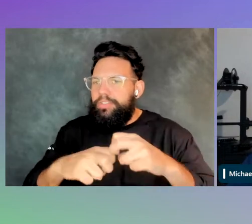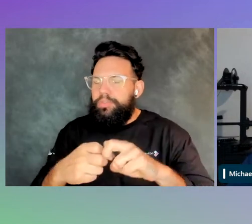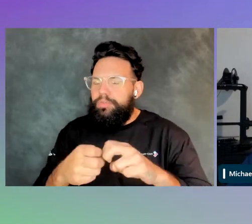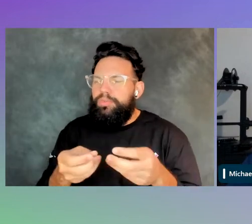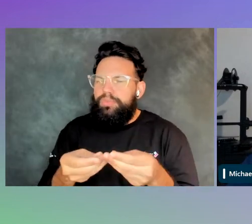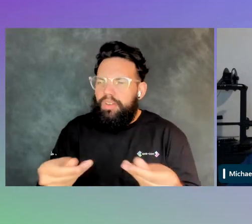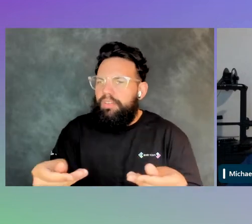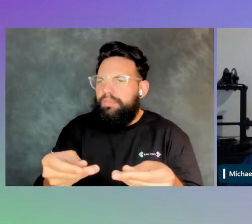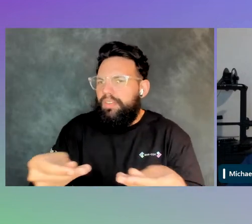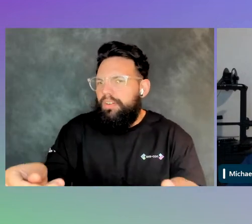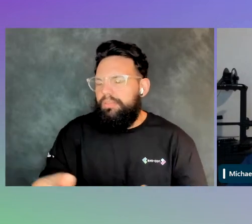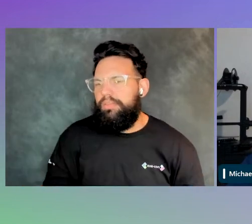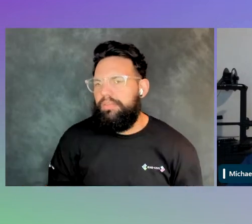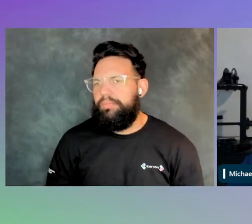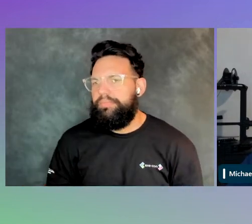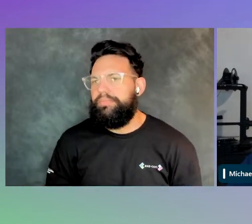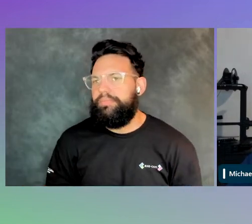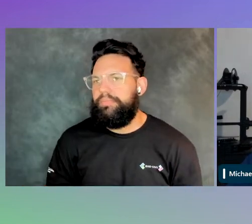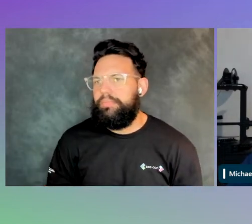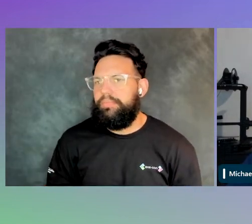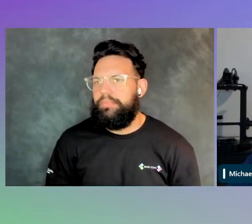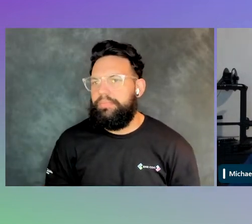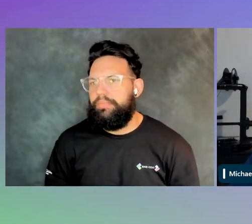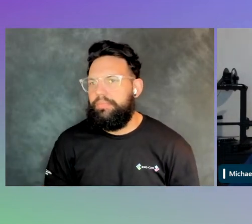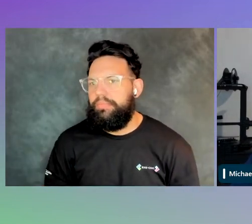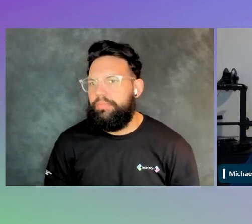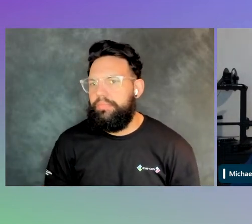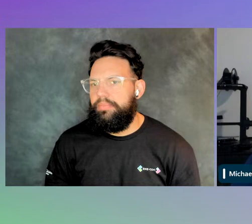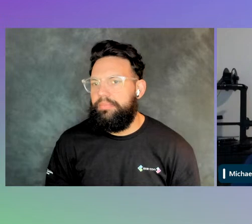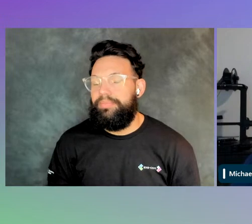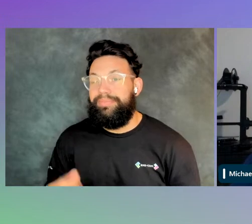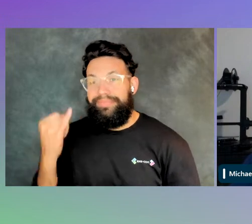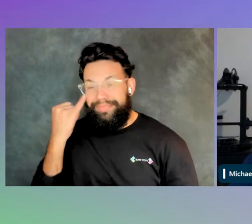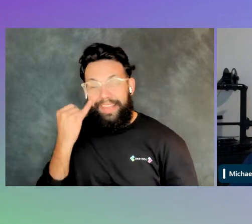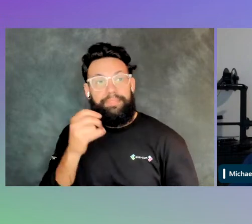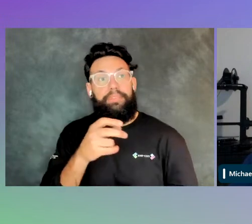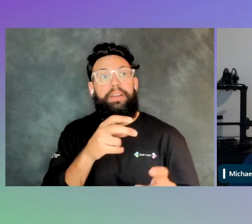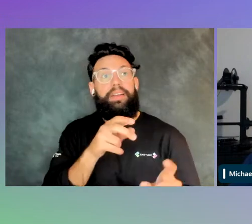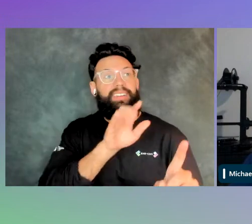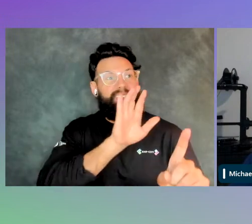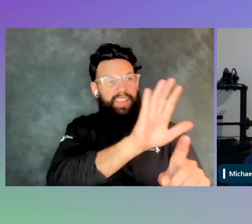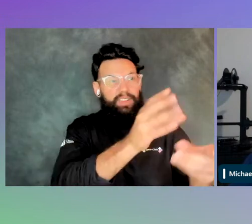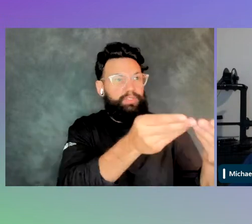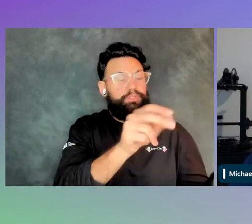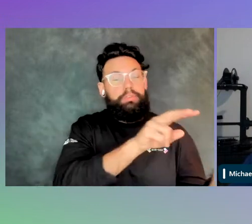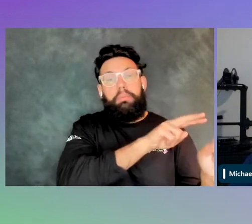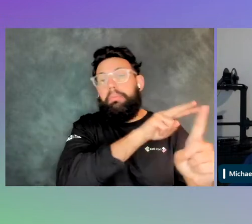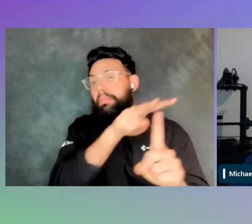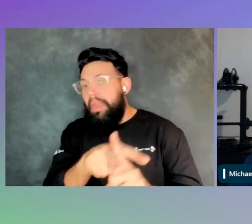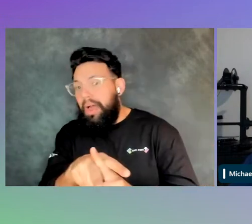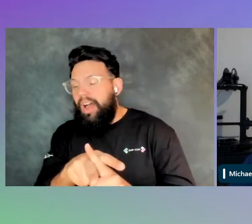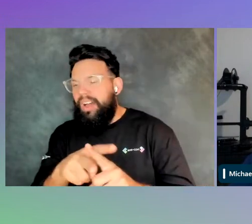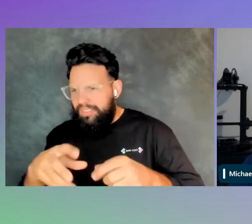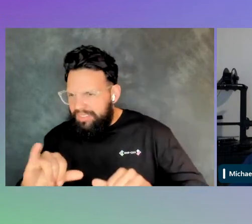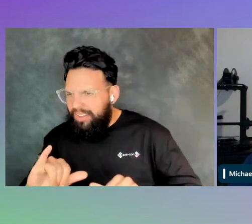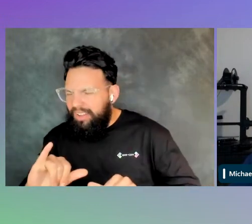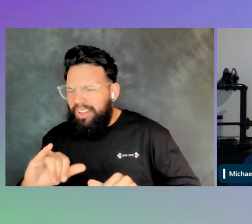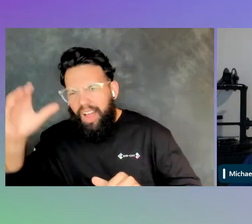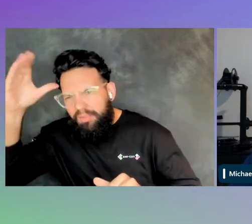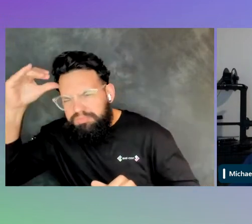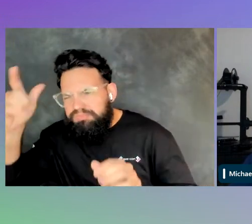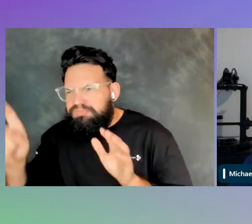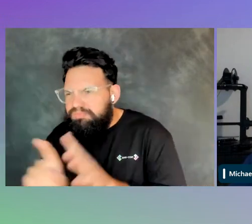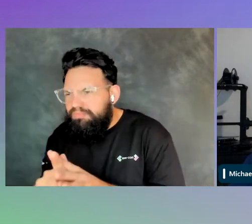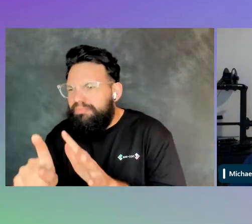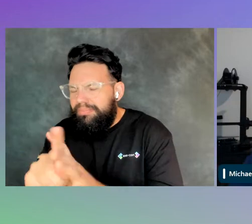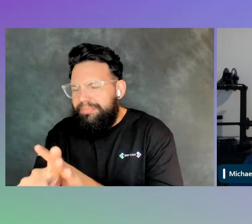Having them reappearing after all of those efforts might indicate a need to change something in the development